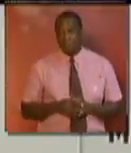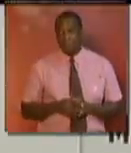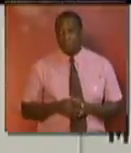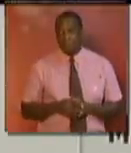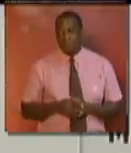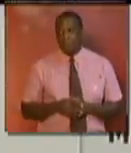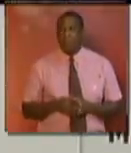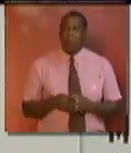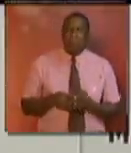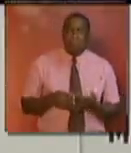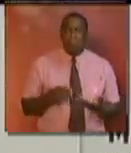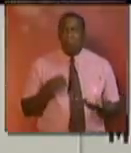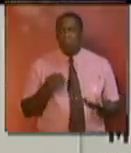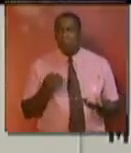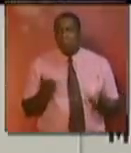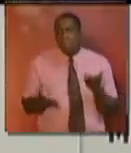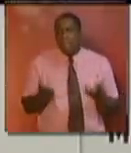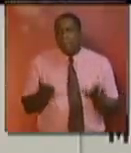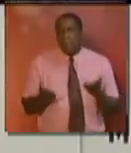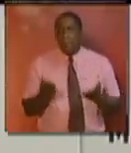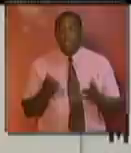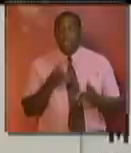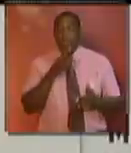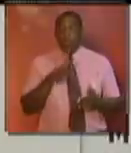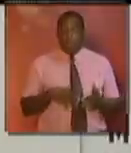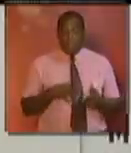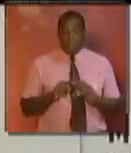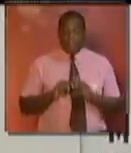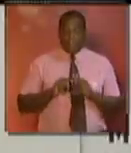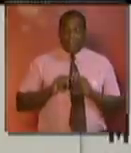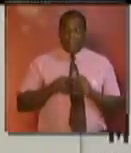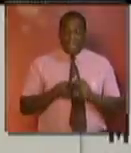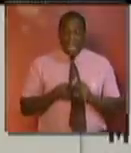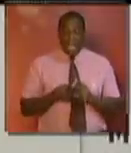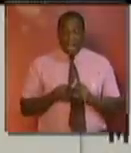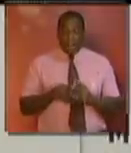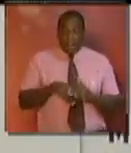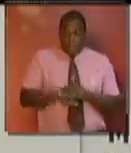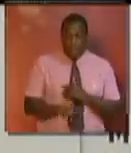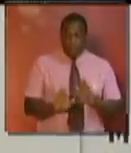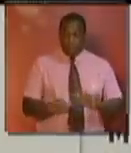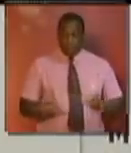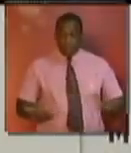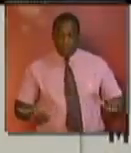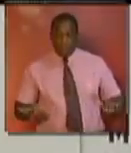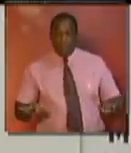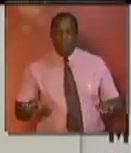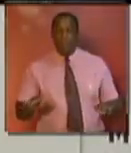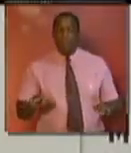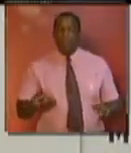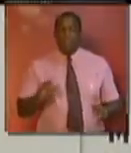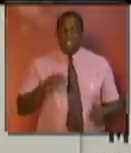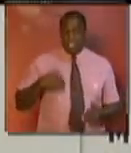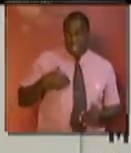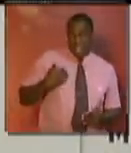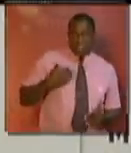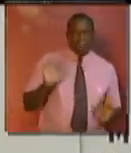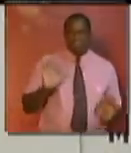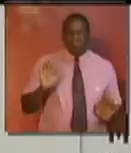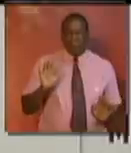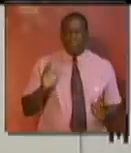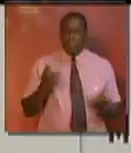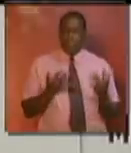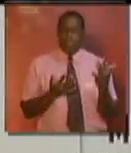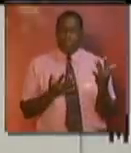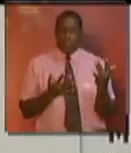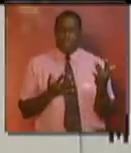later age for women to start their family because of education, greater access to family planning methods as well would